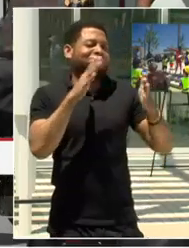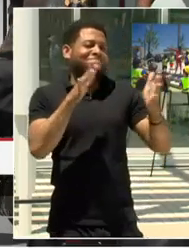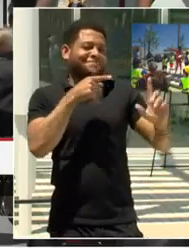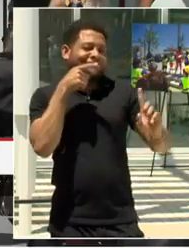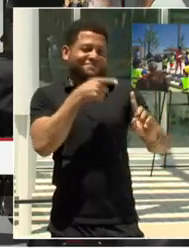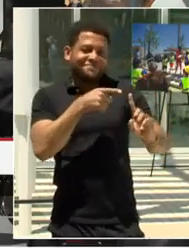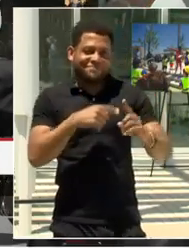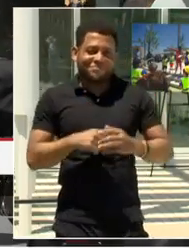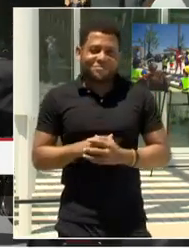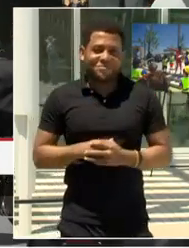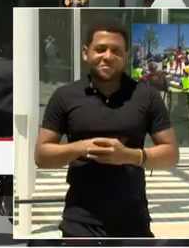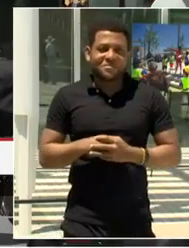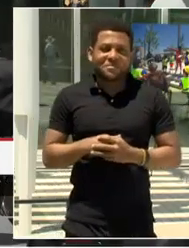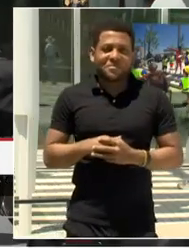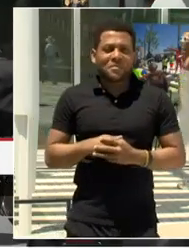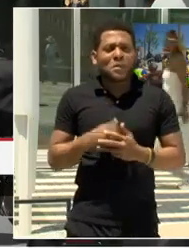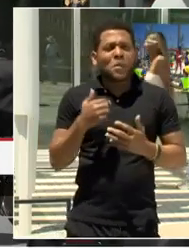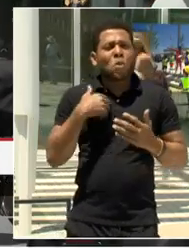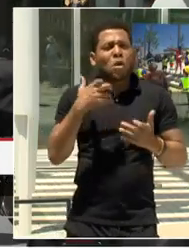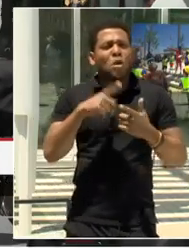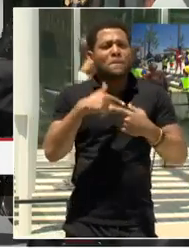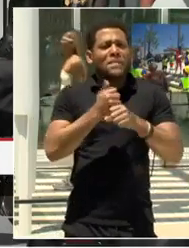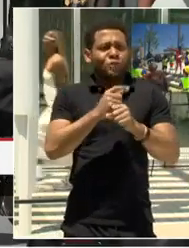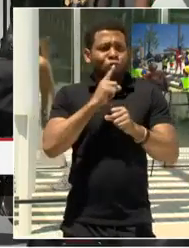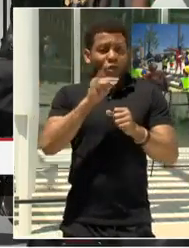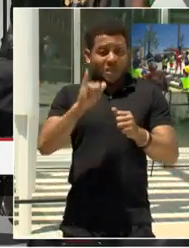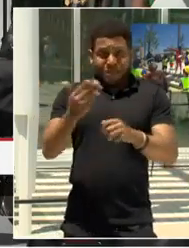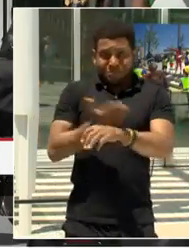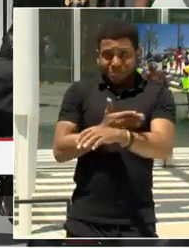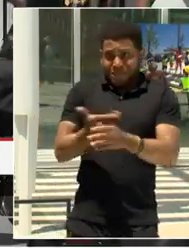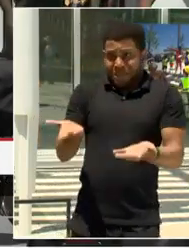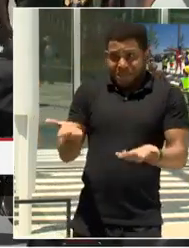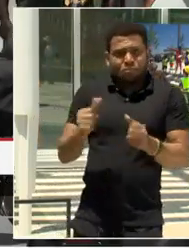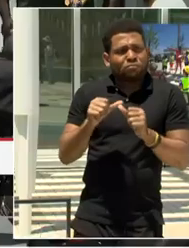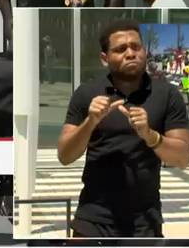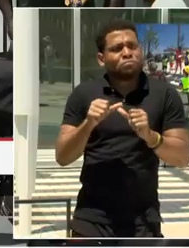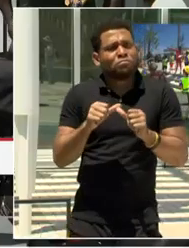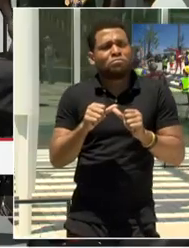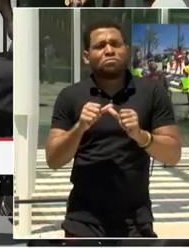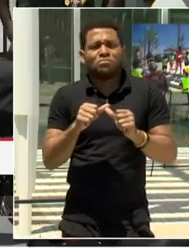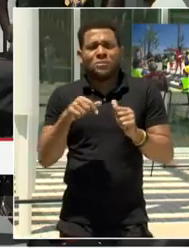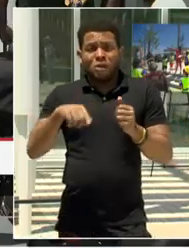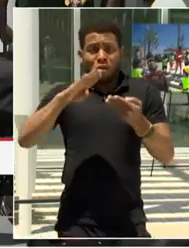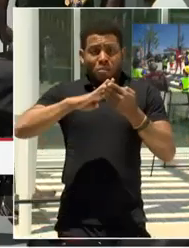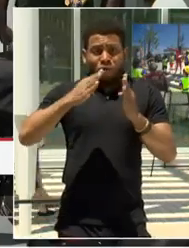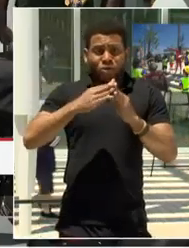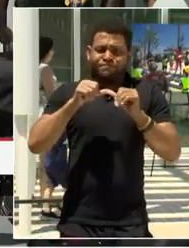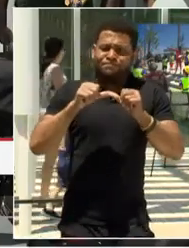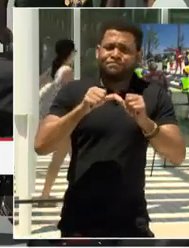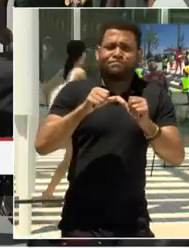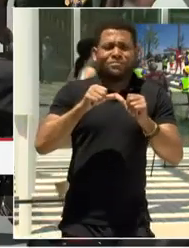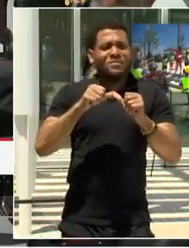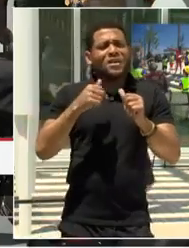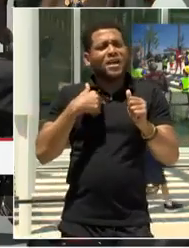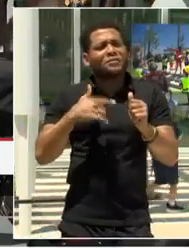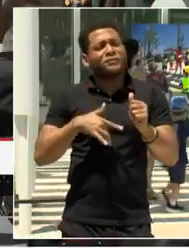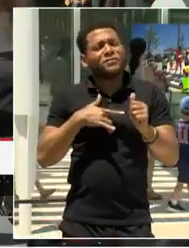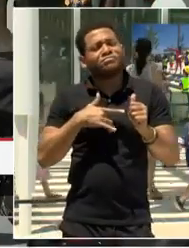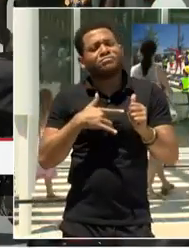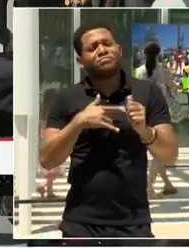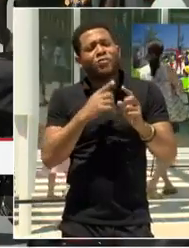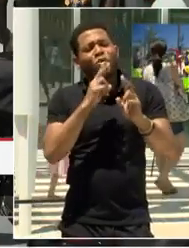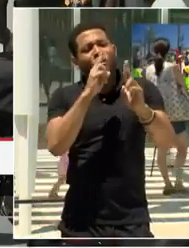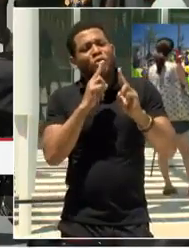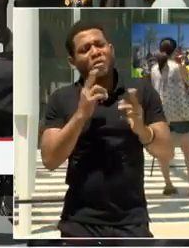this development comes online and continues to serve this community. It is an honor to be at the helm of Ward 5 at a time